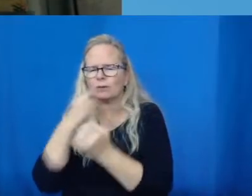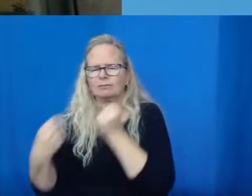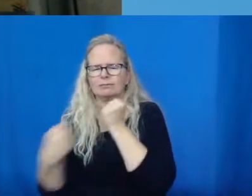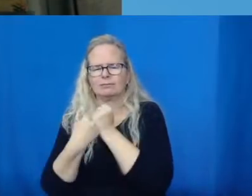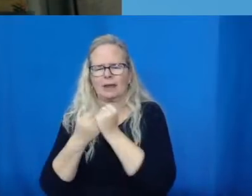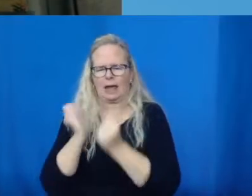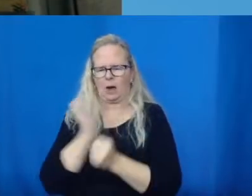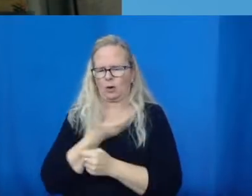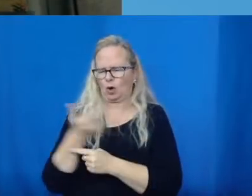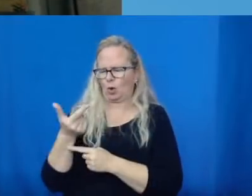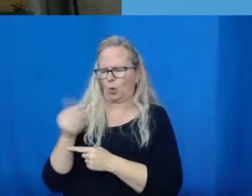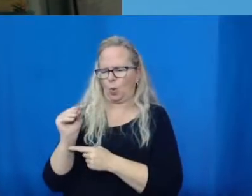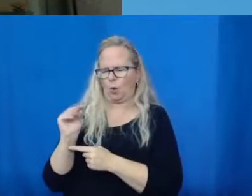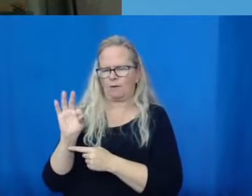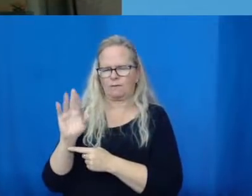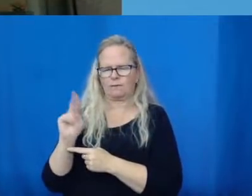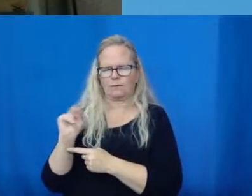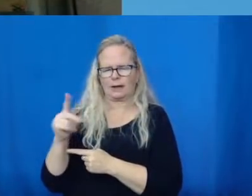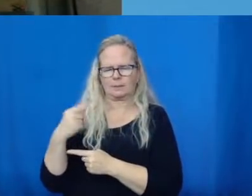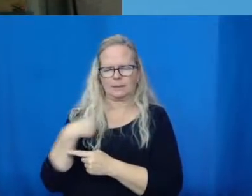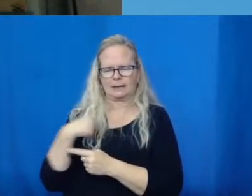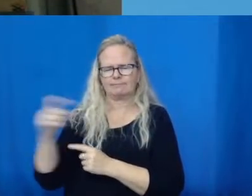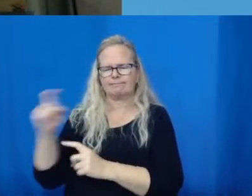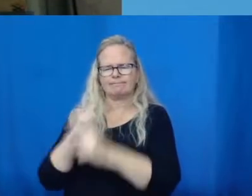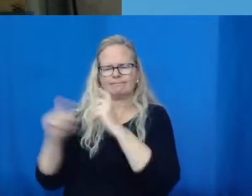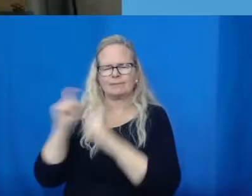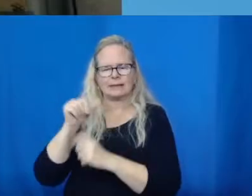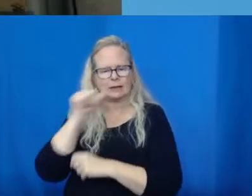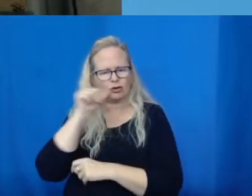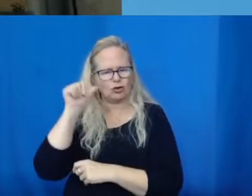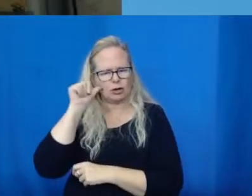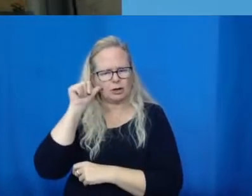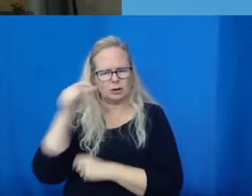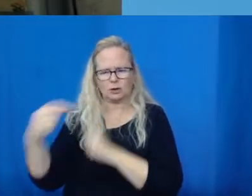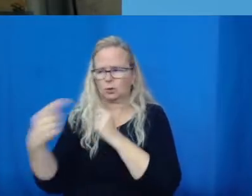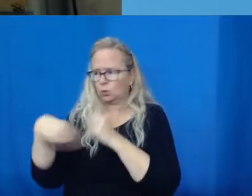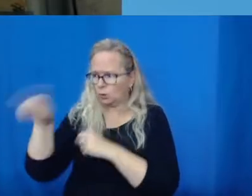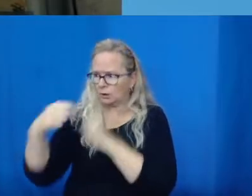thing, but as always, the generosity of Albertans came through.